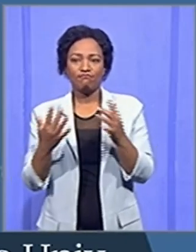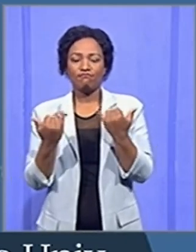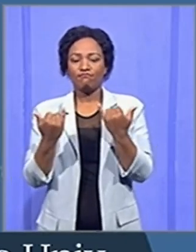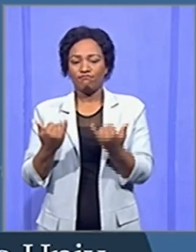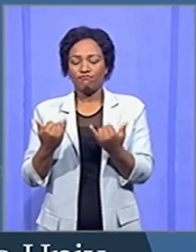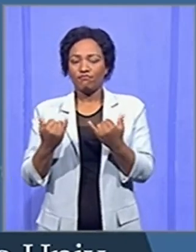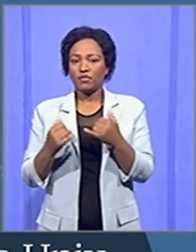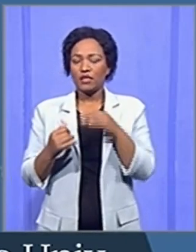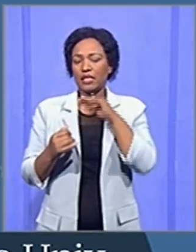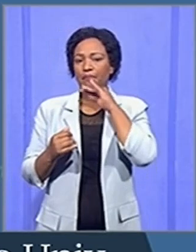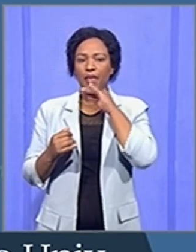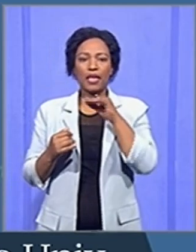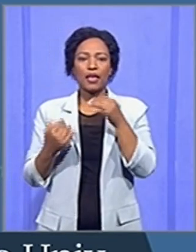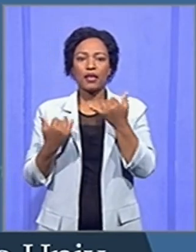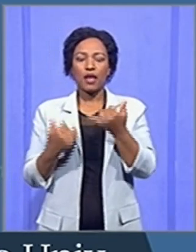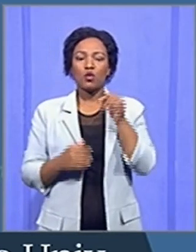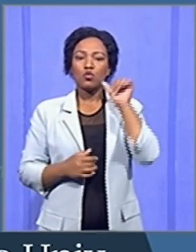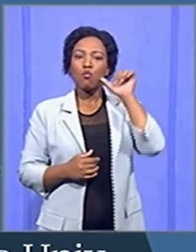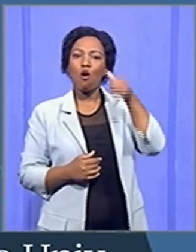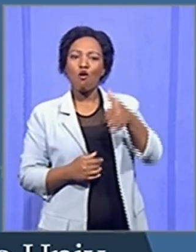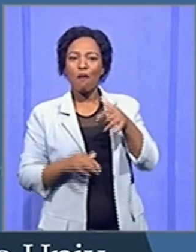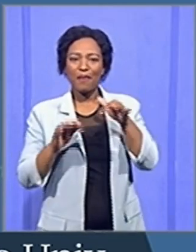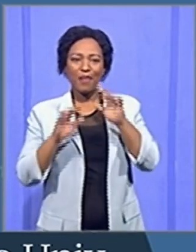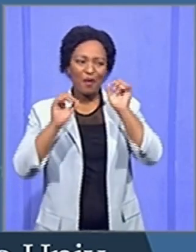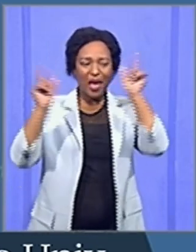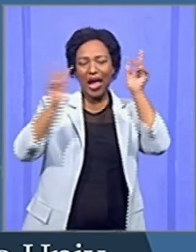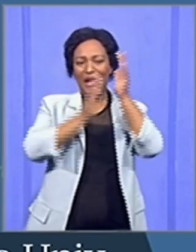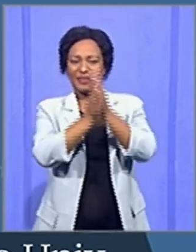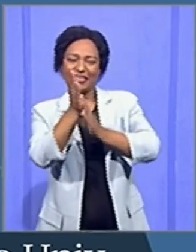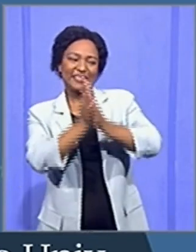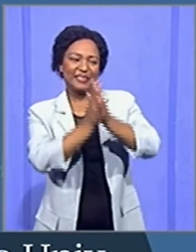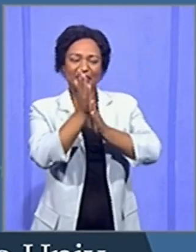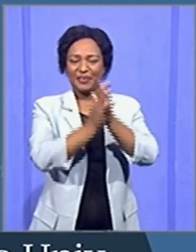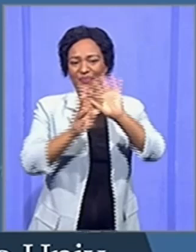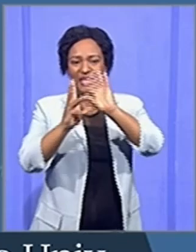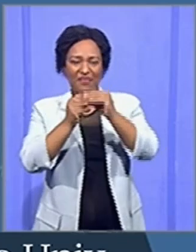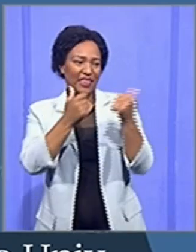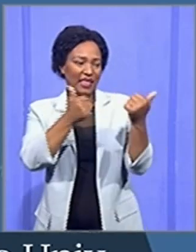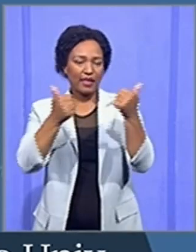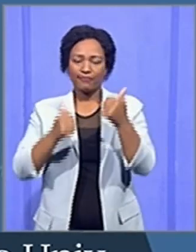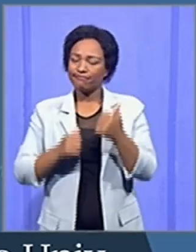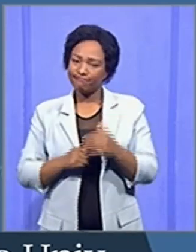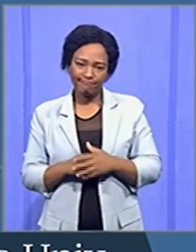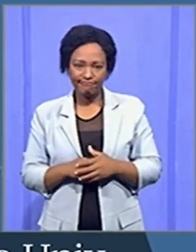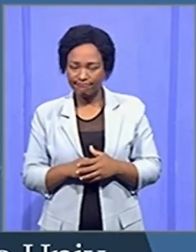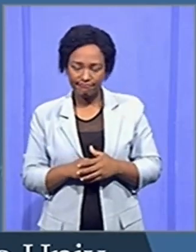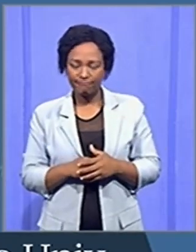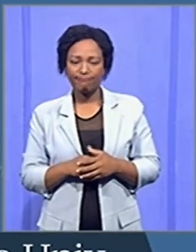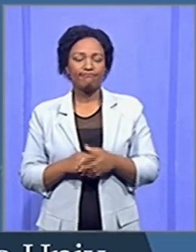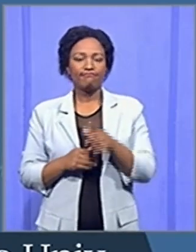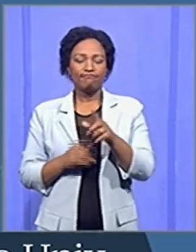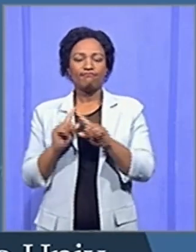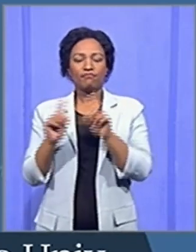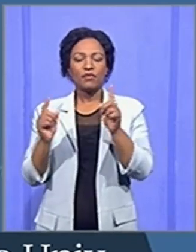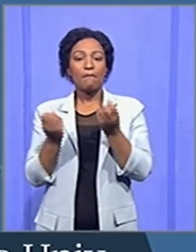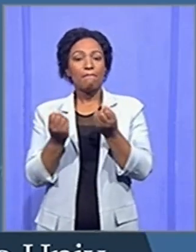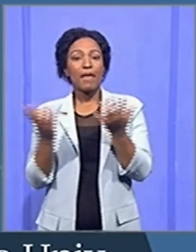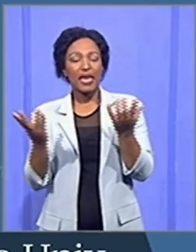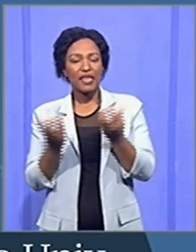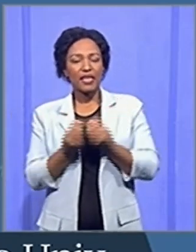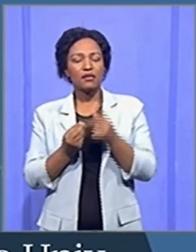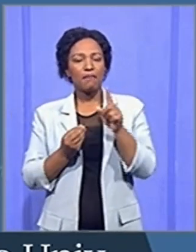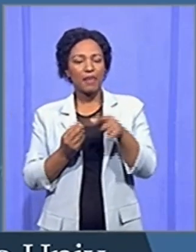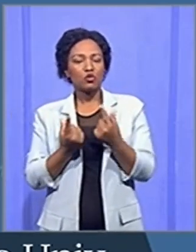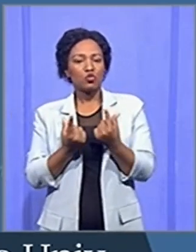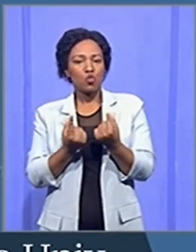ga se gore go sane a batho ba tsoa dintho tlabe se di phethahetse kaofela gobane dintho dingata tse le gore tlabe di